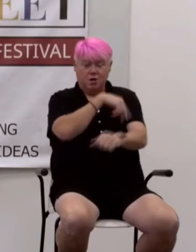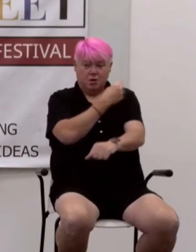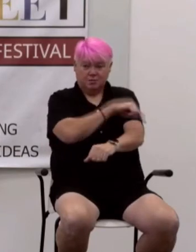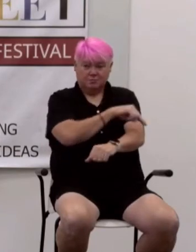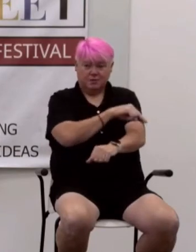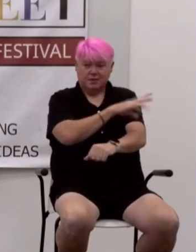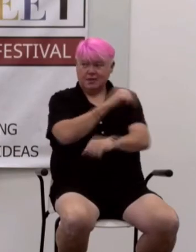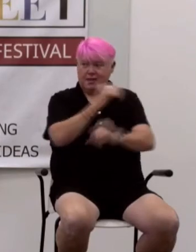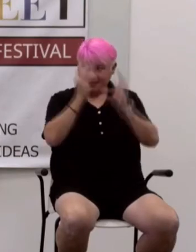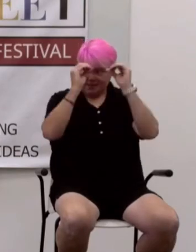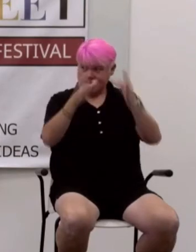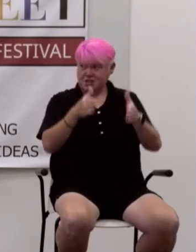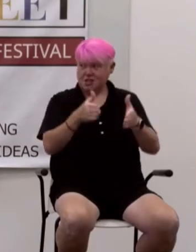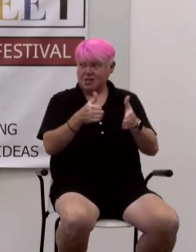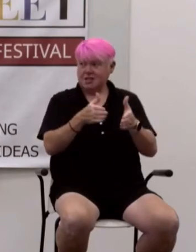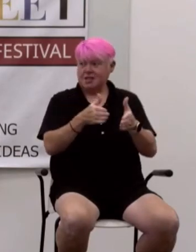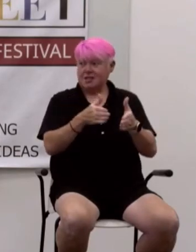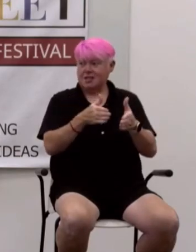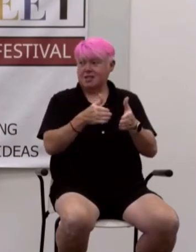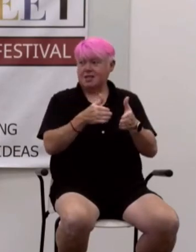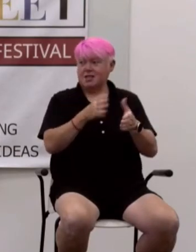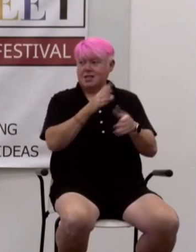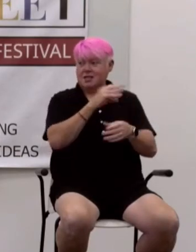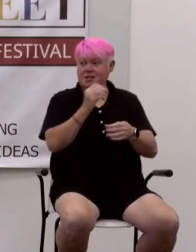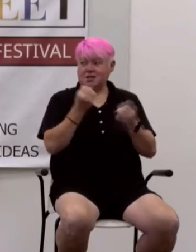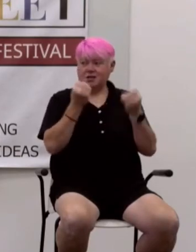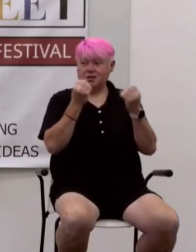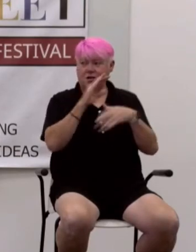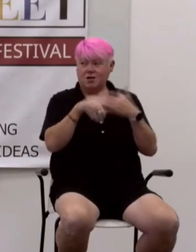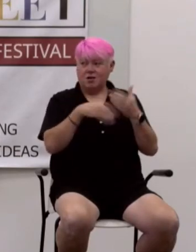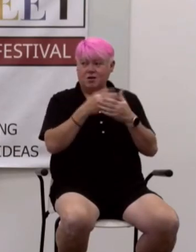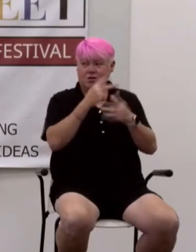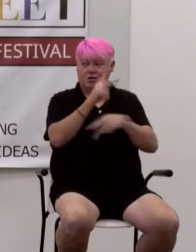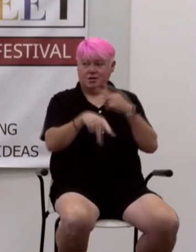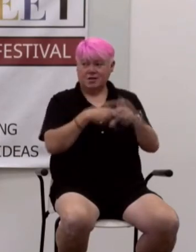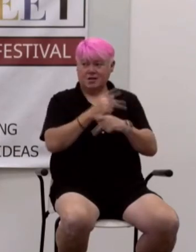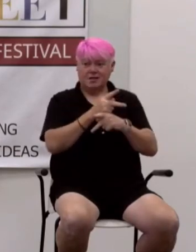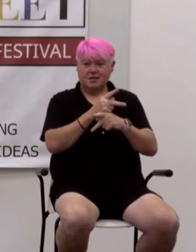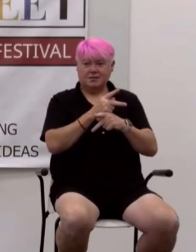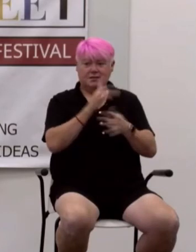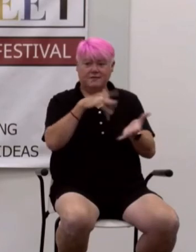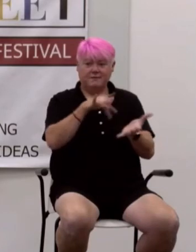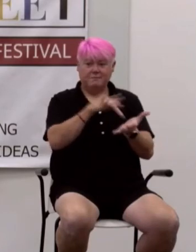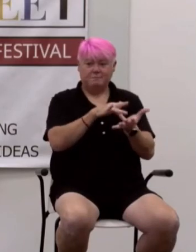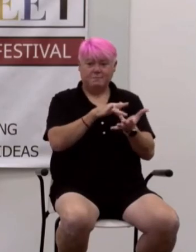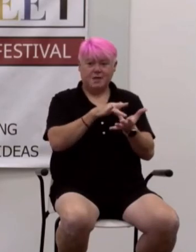teaching hospital. So she got all kinds of medical